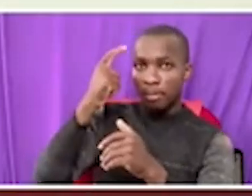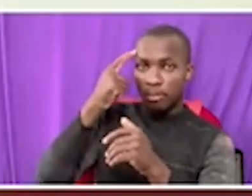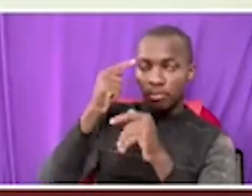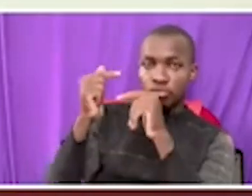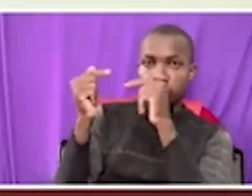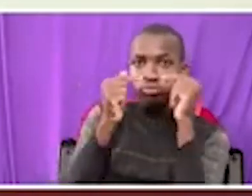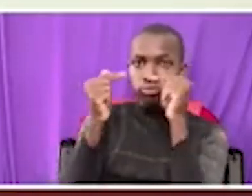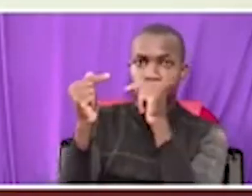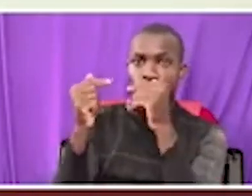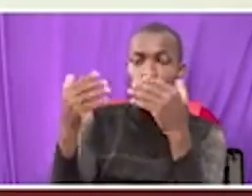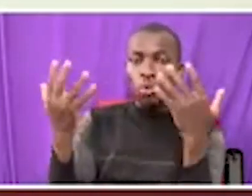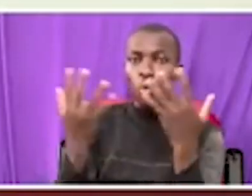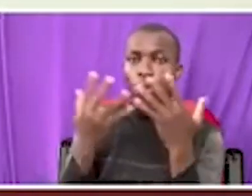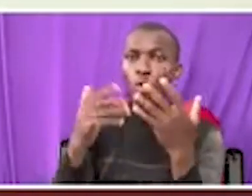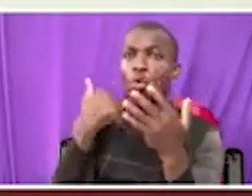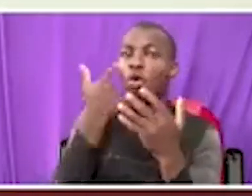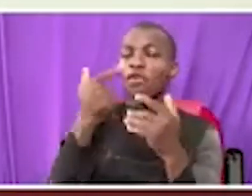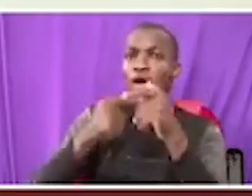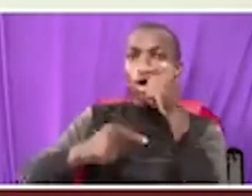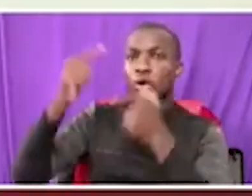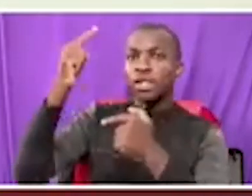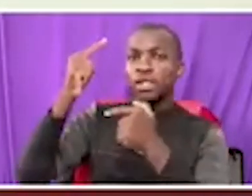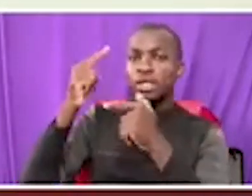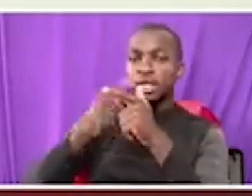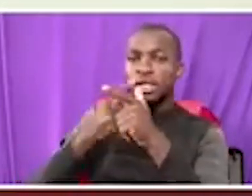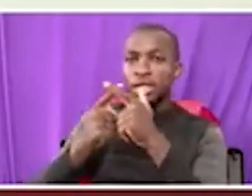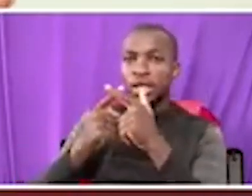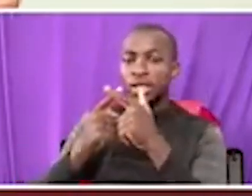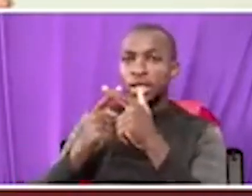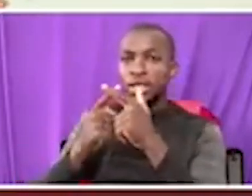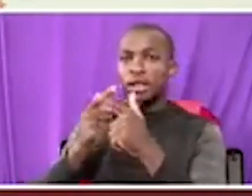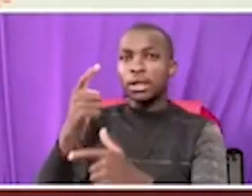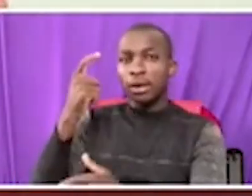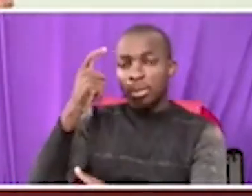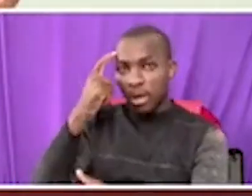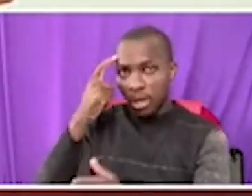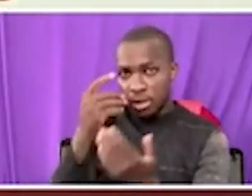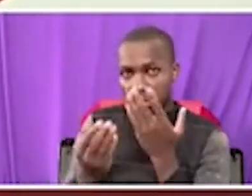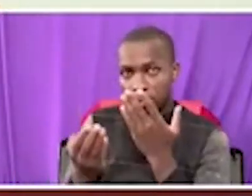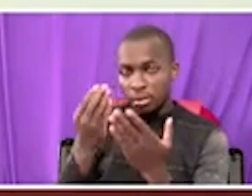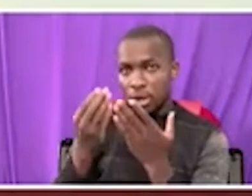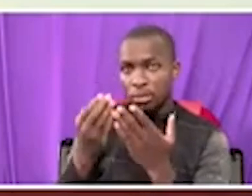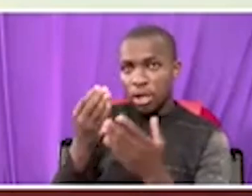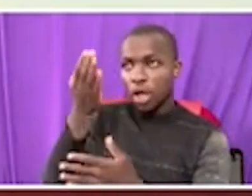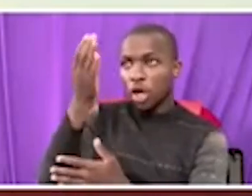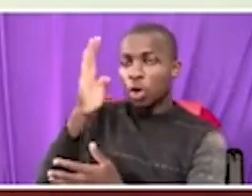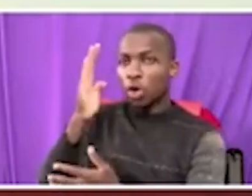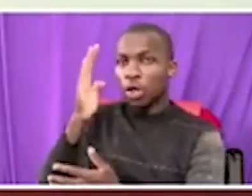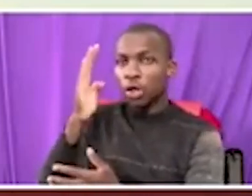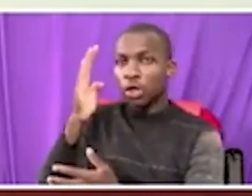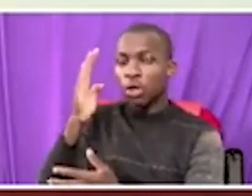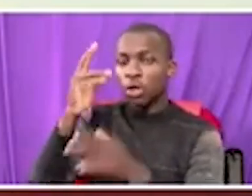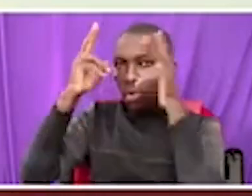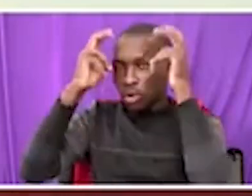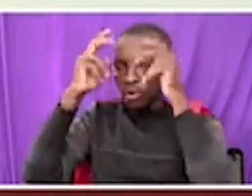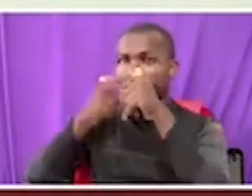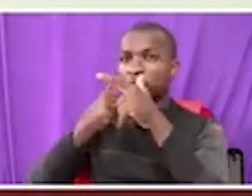And whoever wins the mind, whether it is God or Satan, will win your heart.